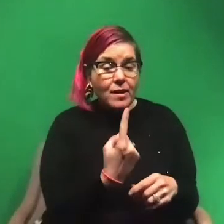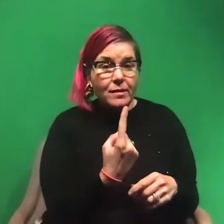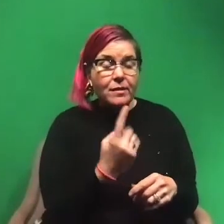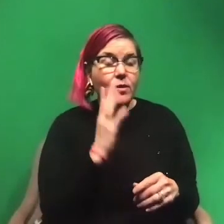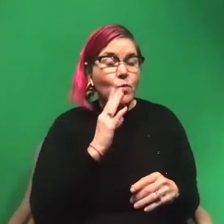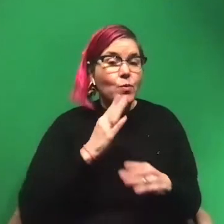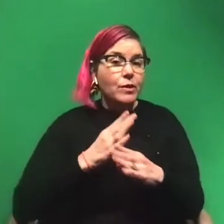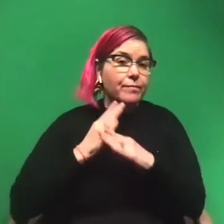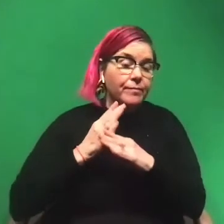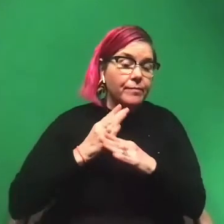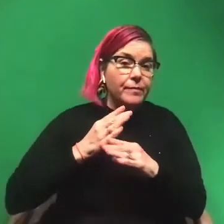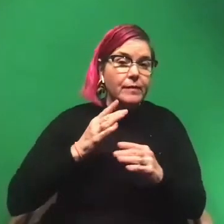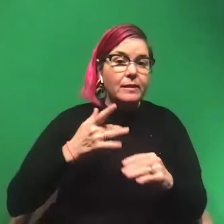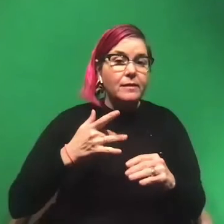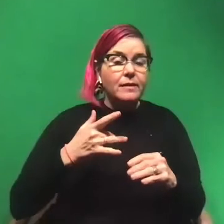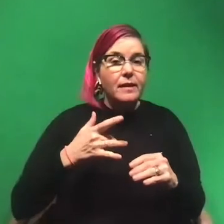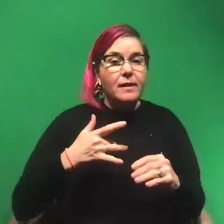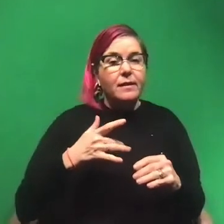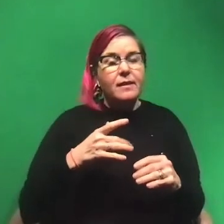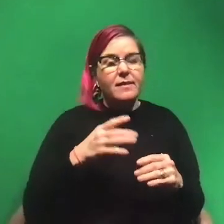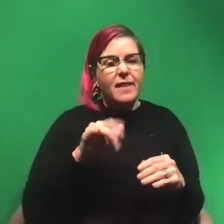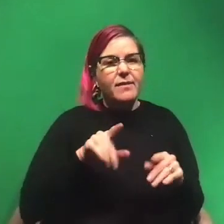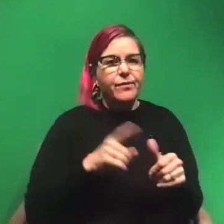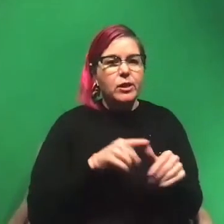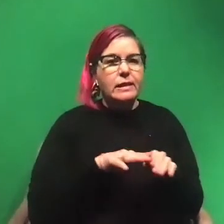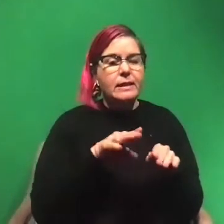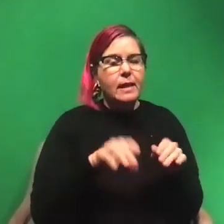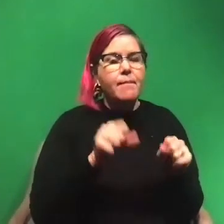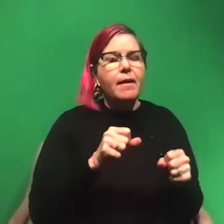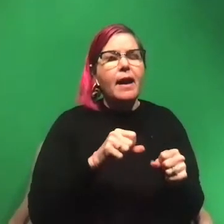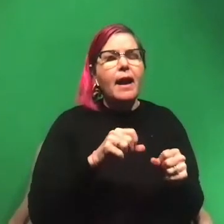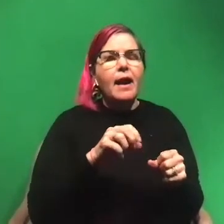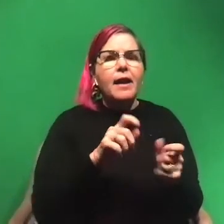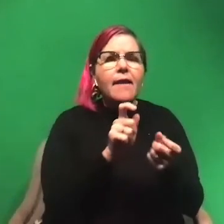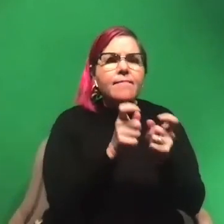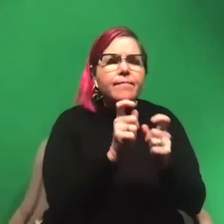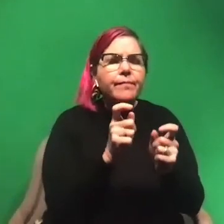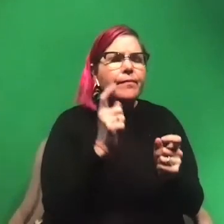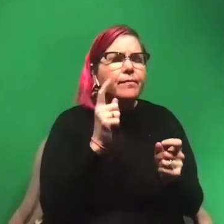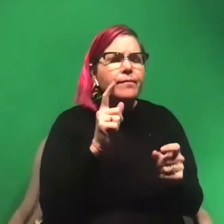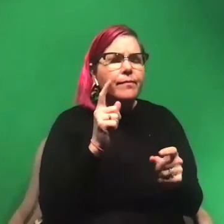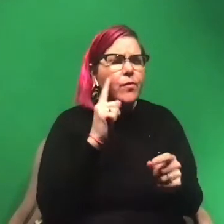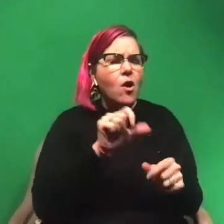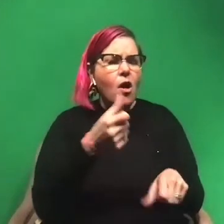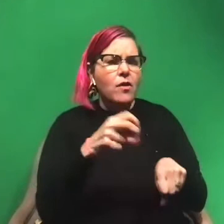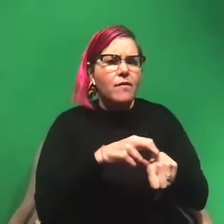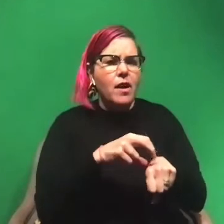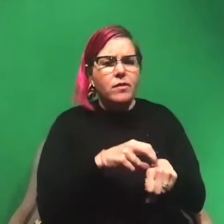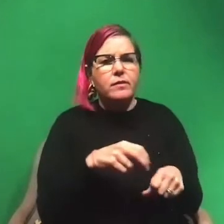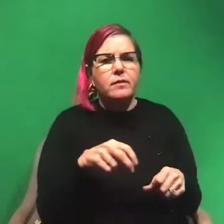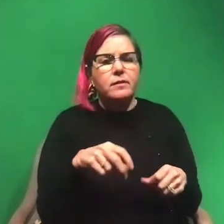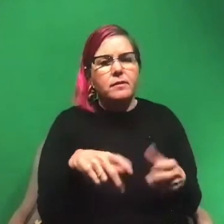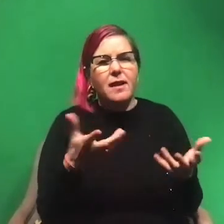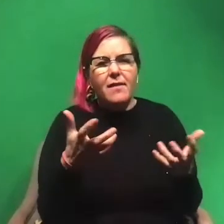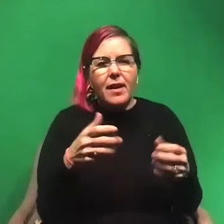inhibit sort of a general step in our cell is that you can repurpose it for different viruses as long as they use the same machinery, the same drug. And